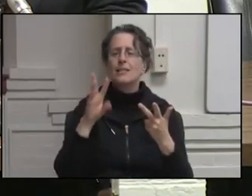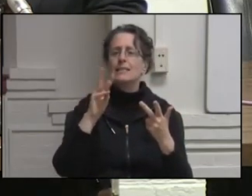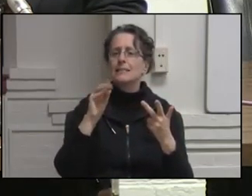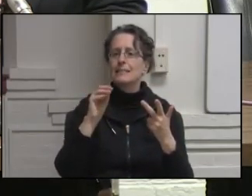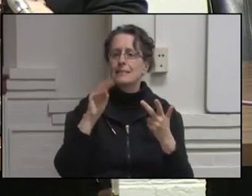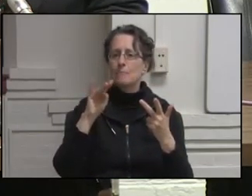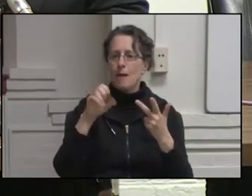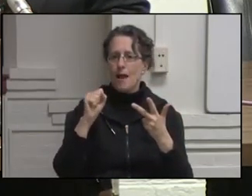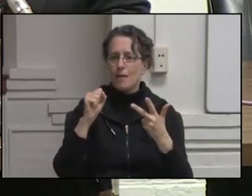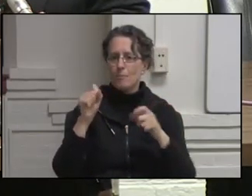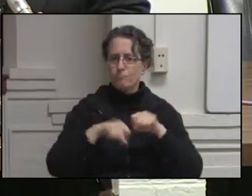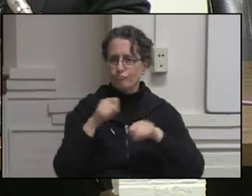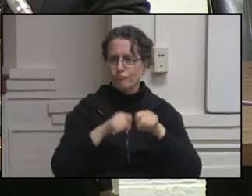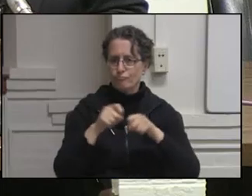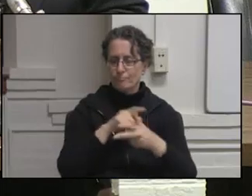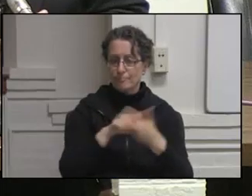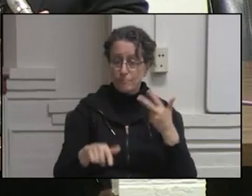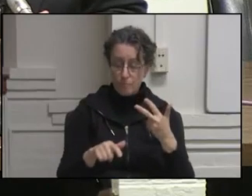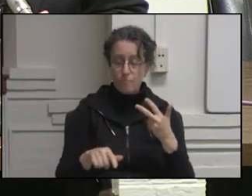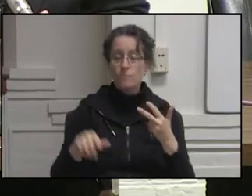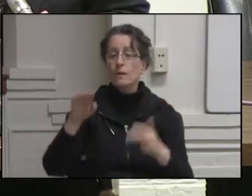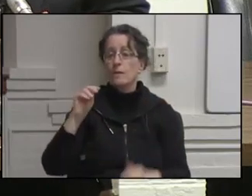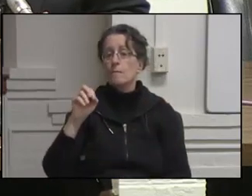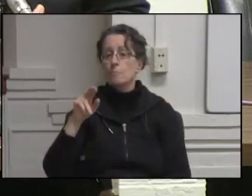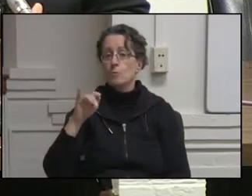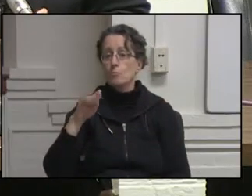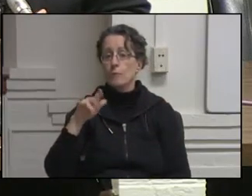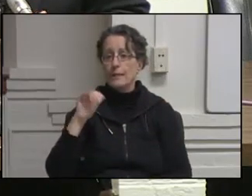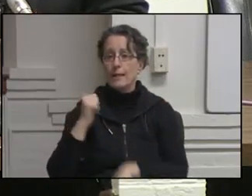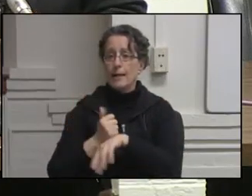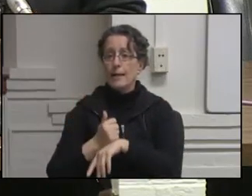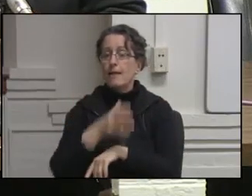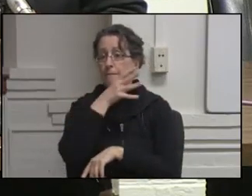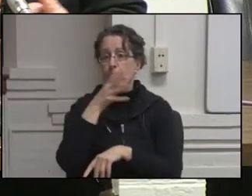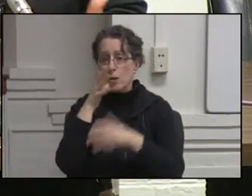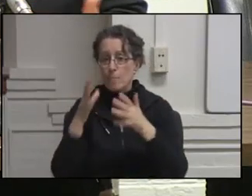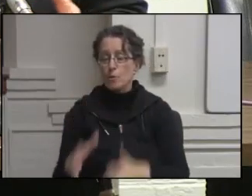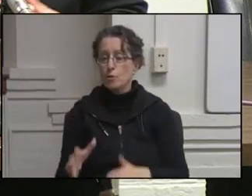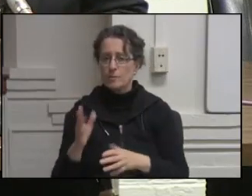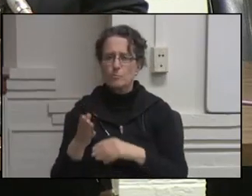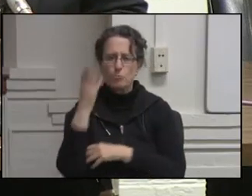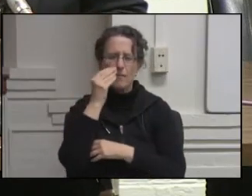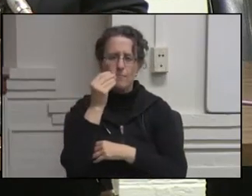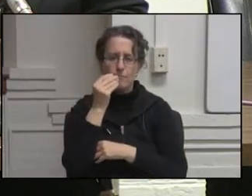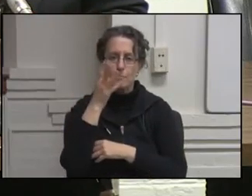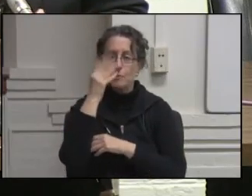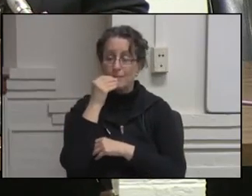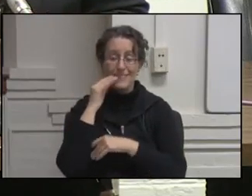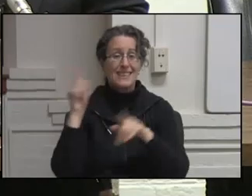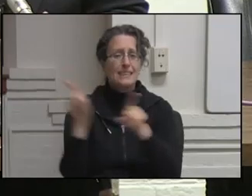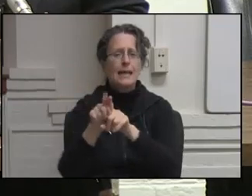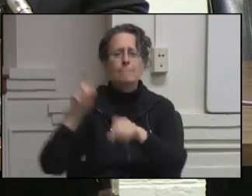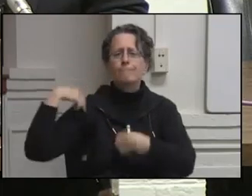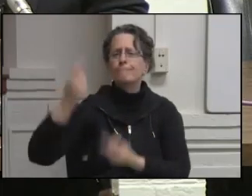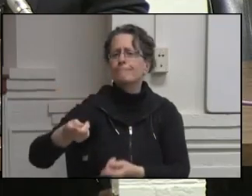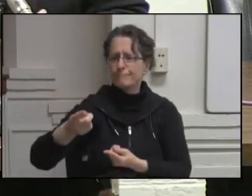the marina will continue doing the farmer's breakfast, and those who are not athletically